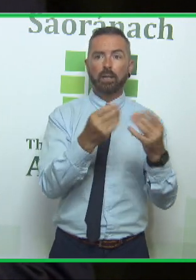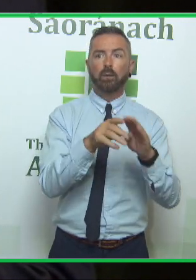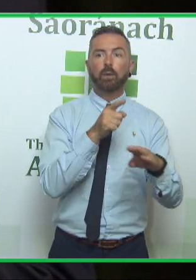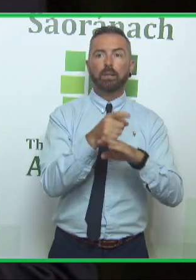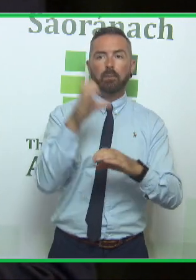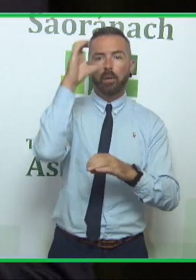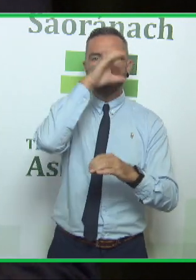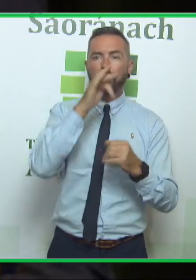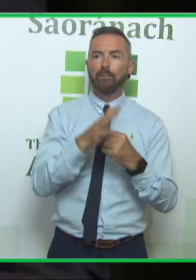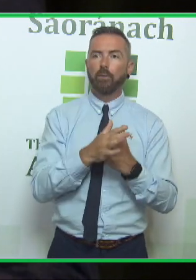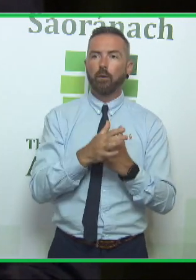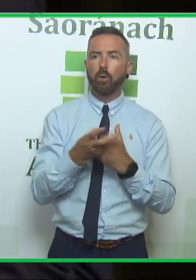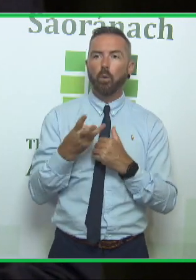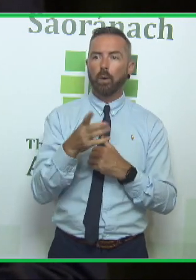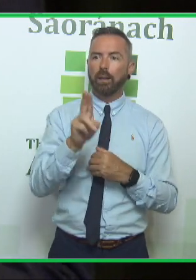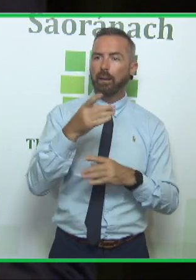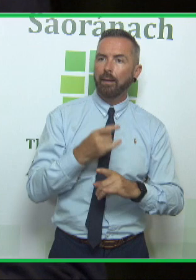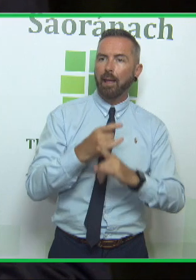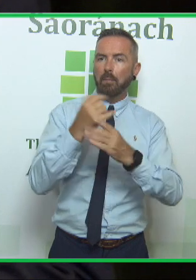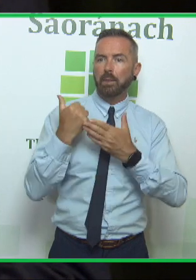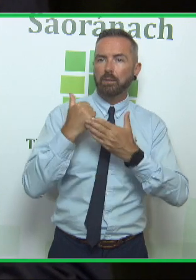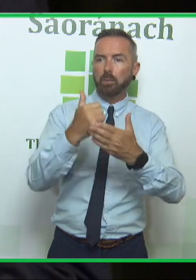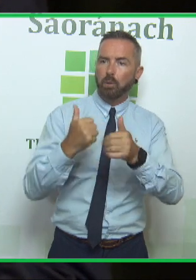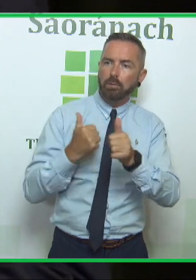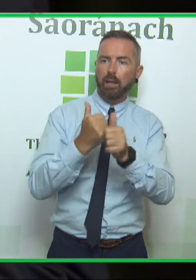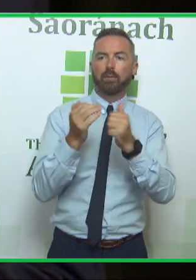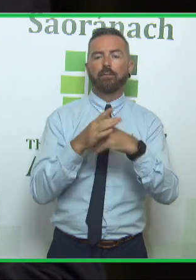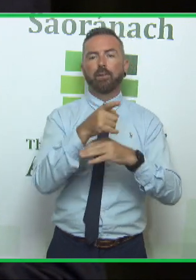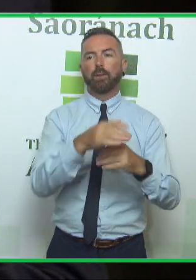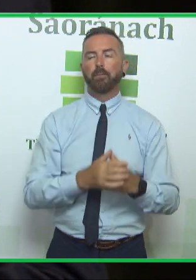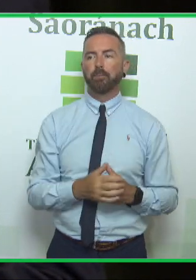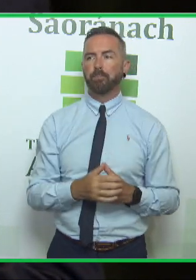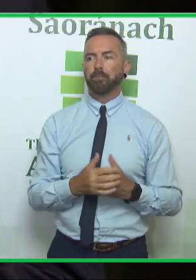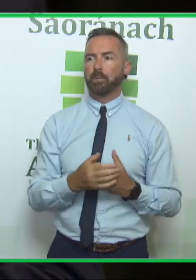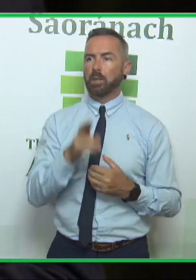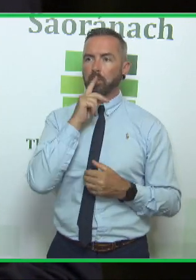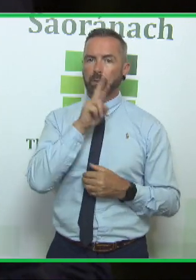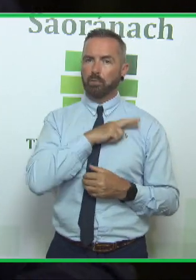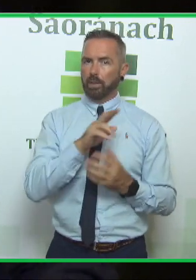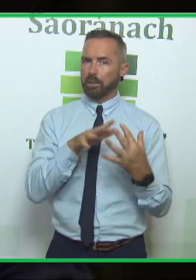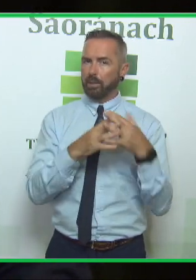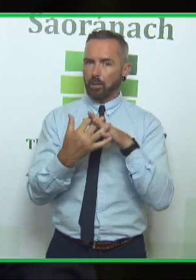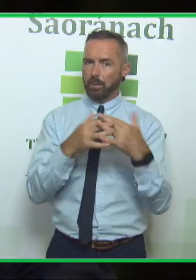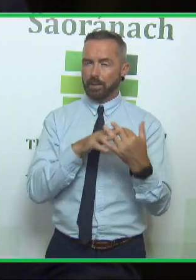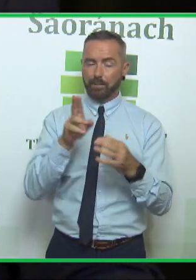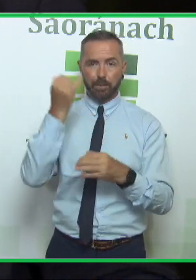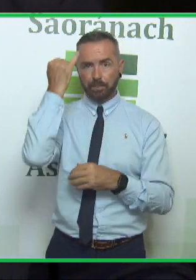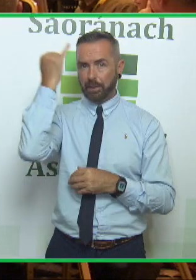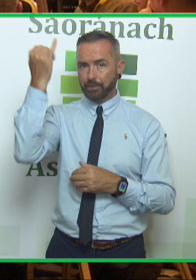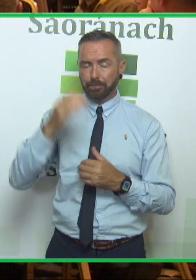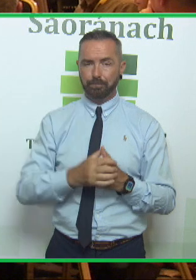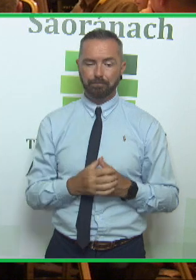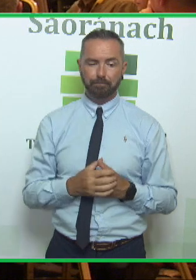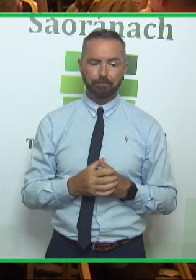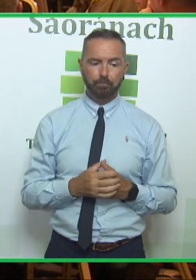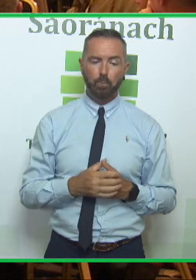for ways to help them. It's as simple as that, but it's complex as well, as you can imagine. So just